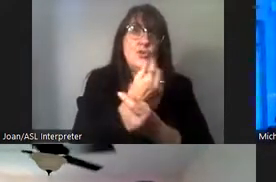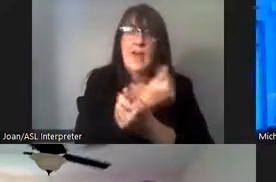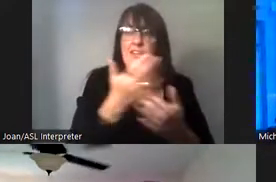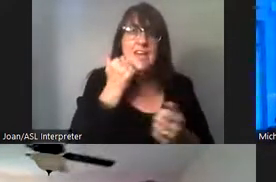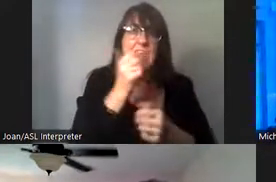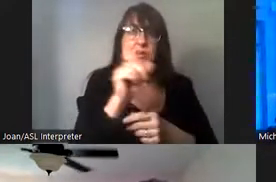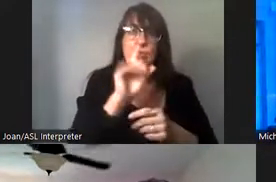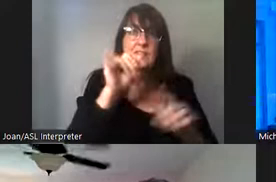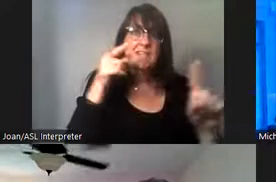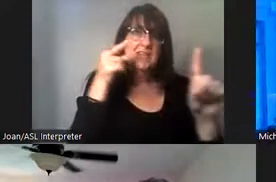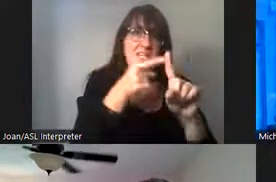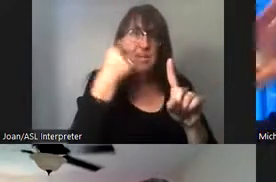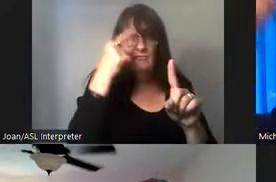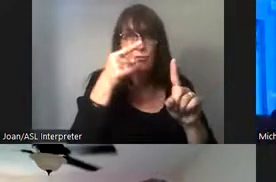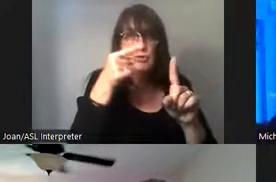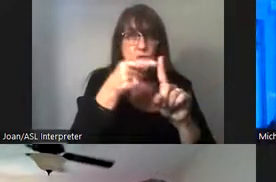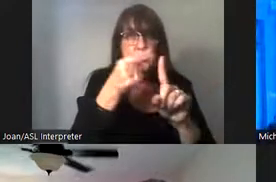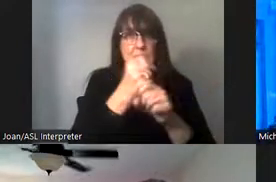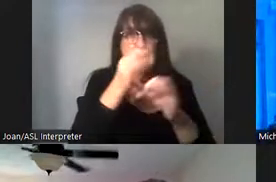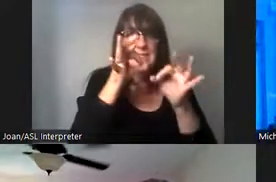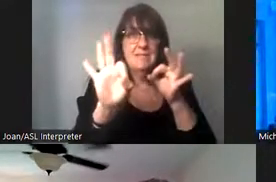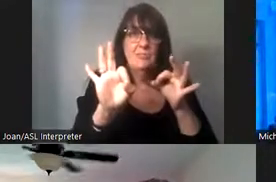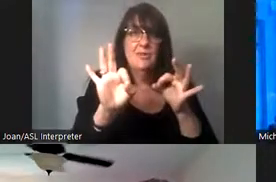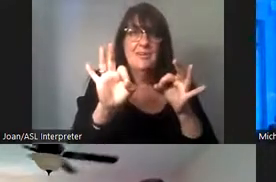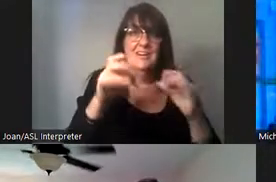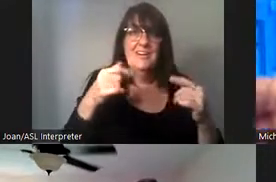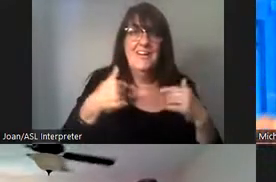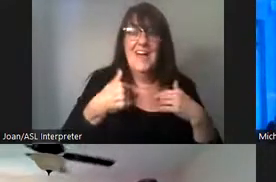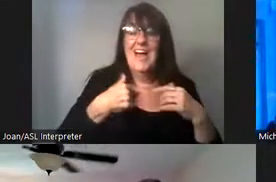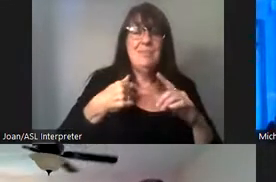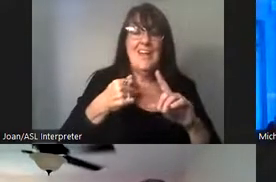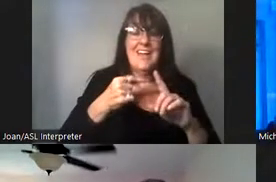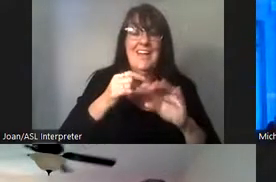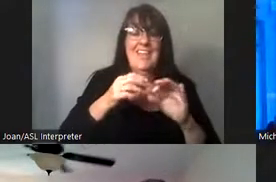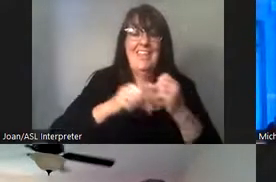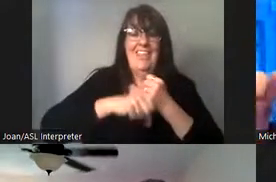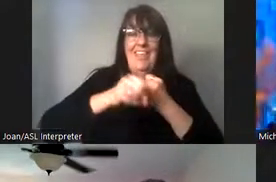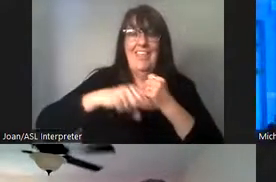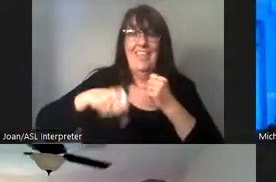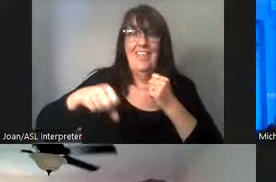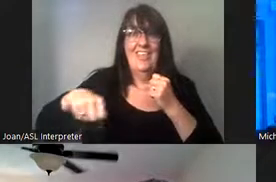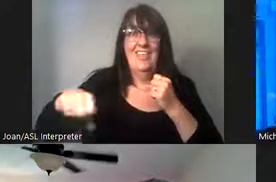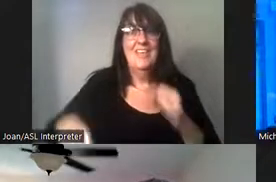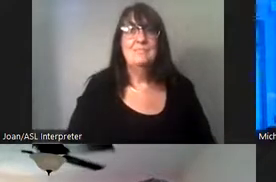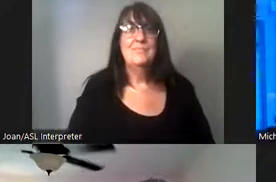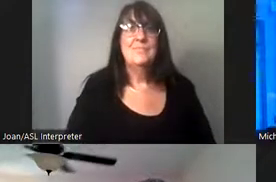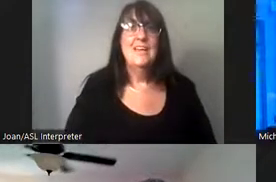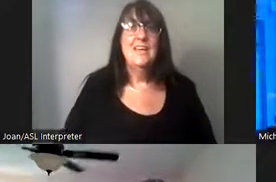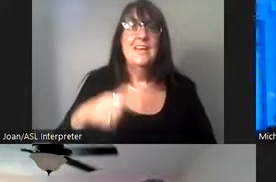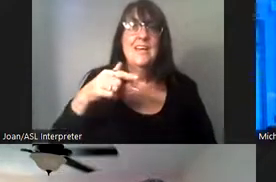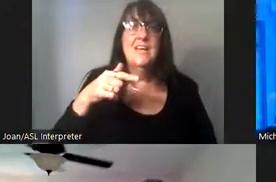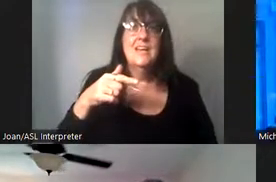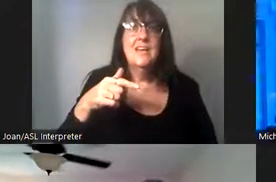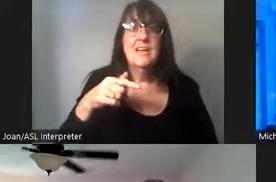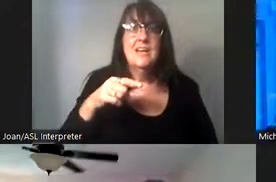key to simplification. So I got on a digression, but let me go back to the story. So the GBAC wrote an